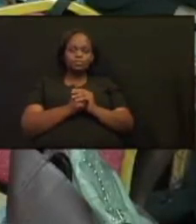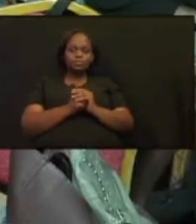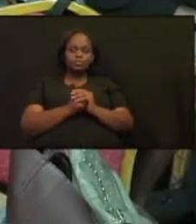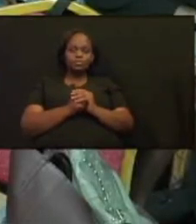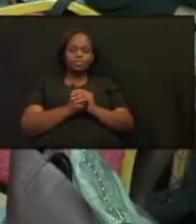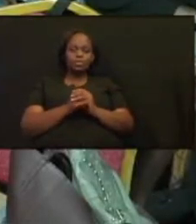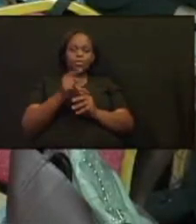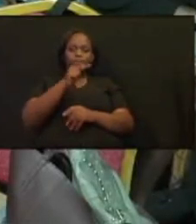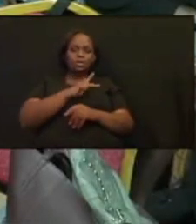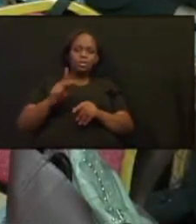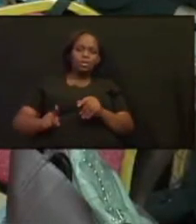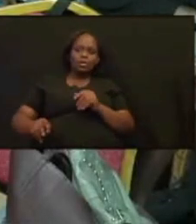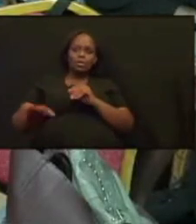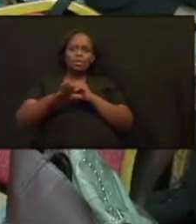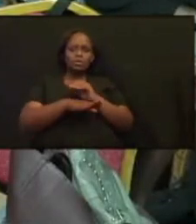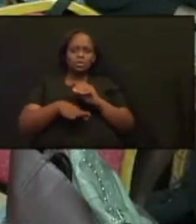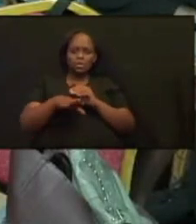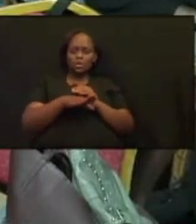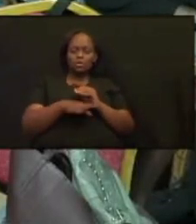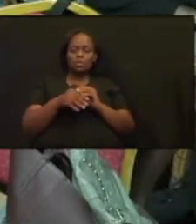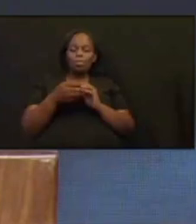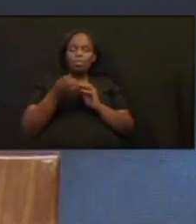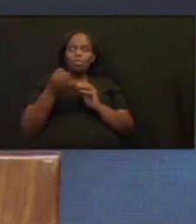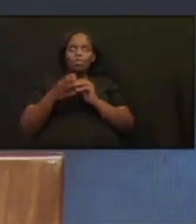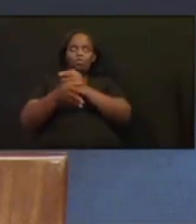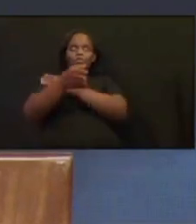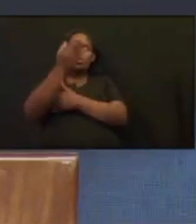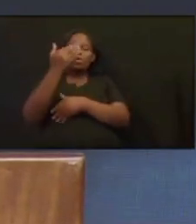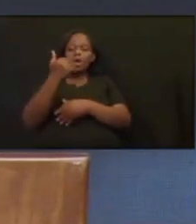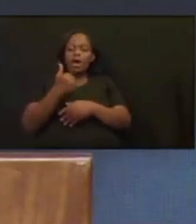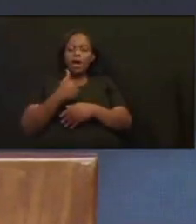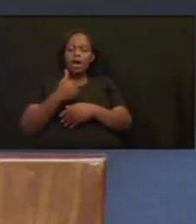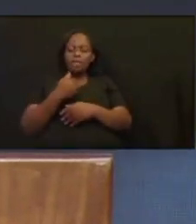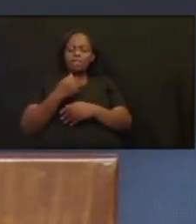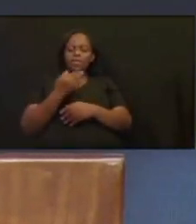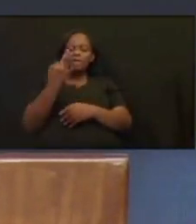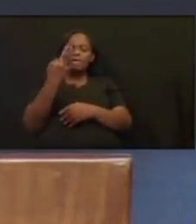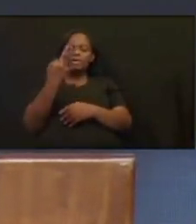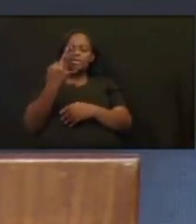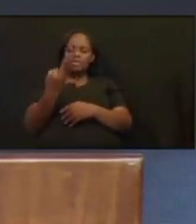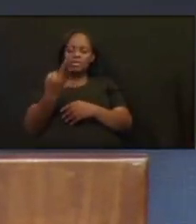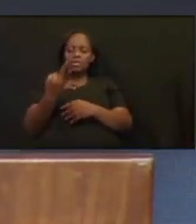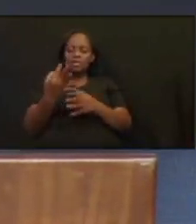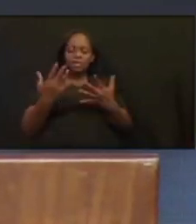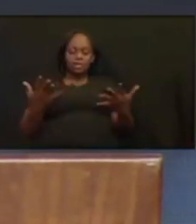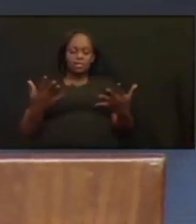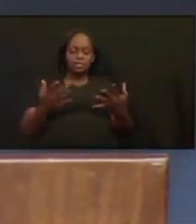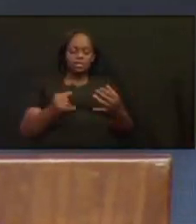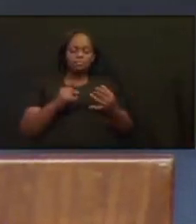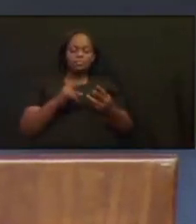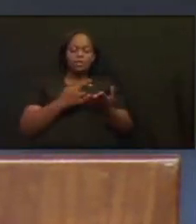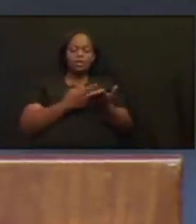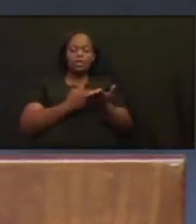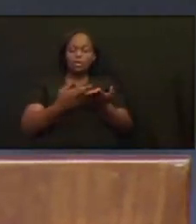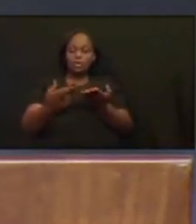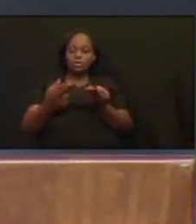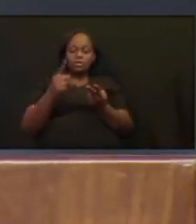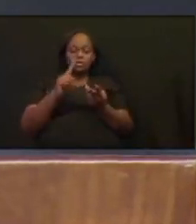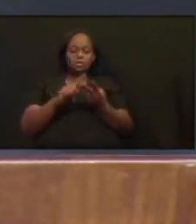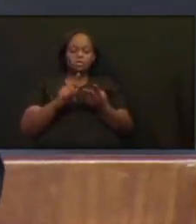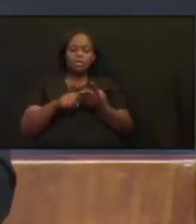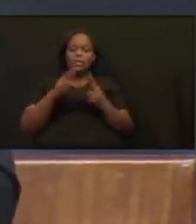The kingdom of God has three expressions, the Bible says. Righteousness, peace, and joy.